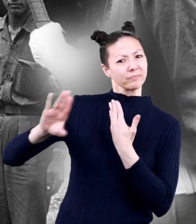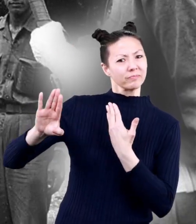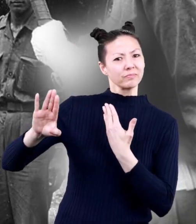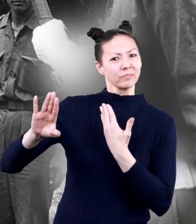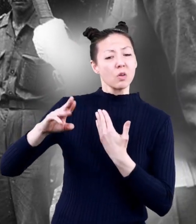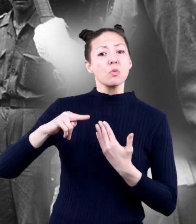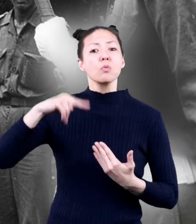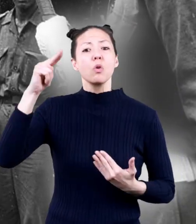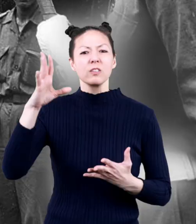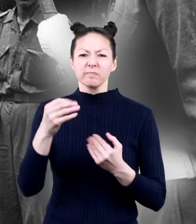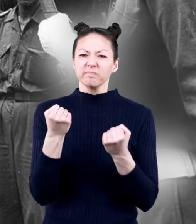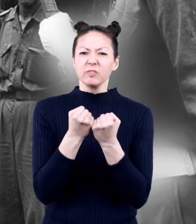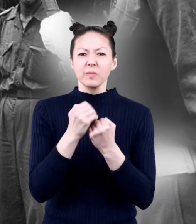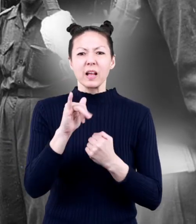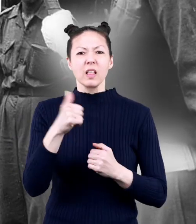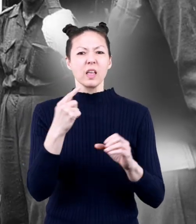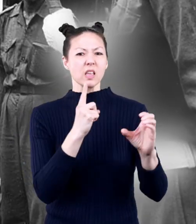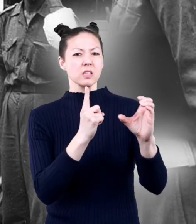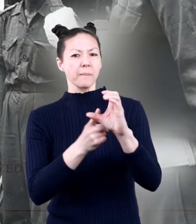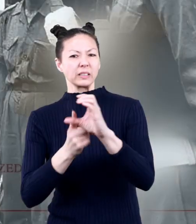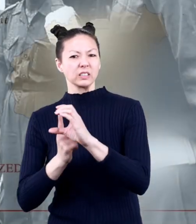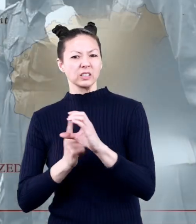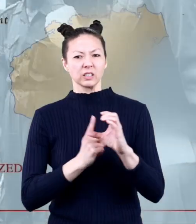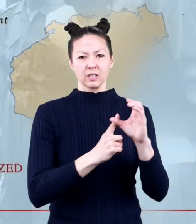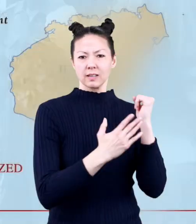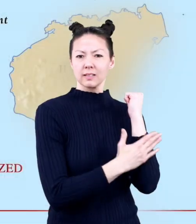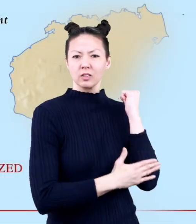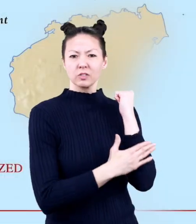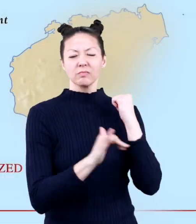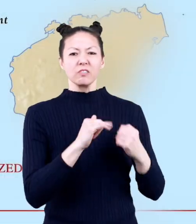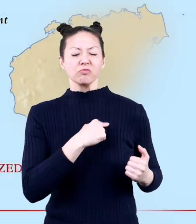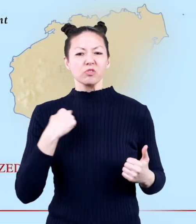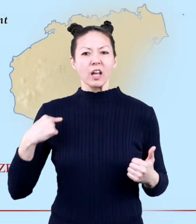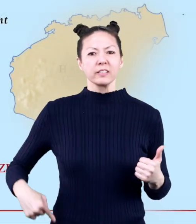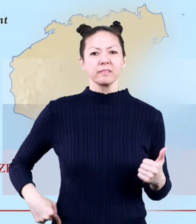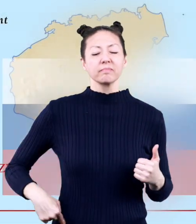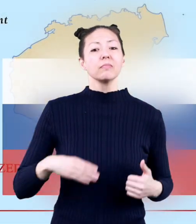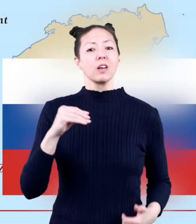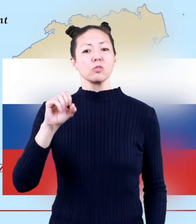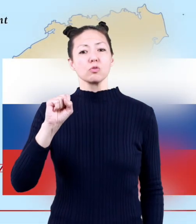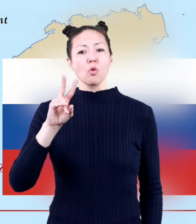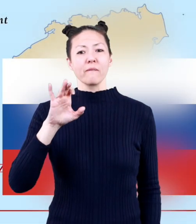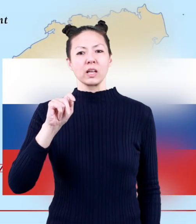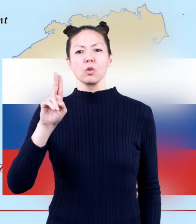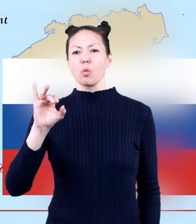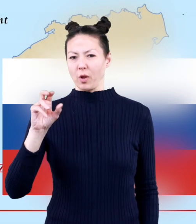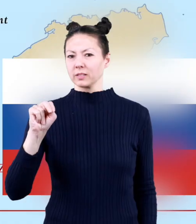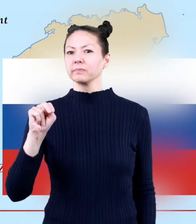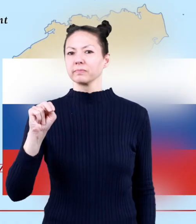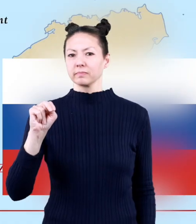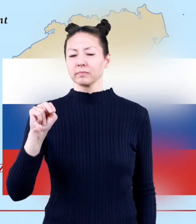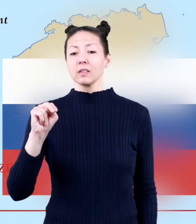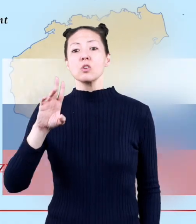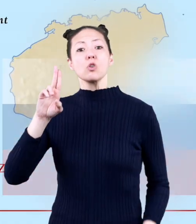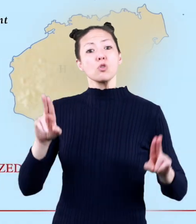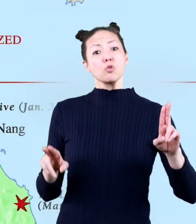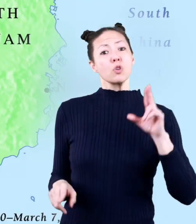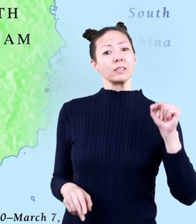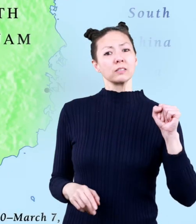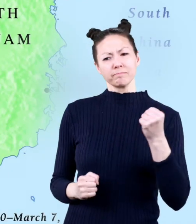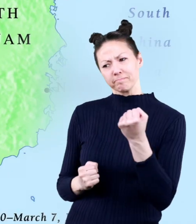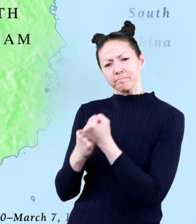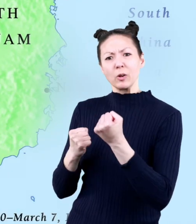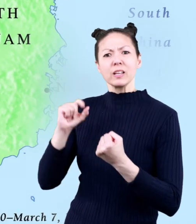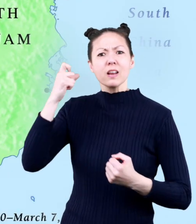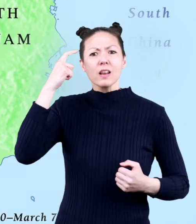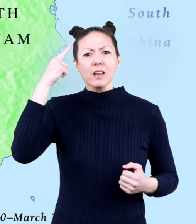of the North. The North was supported by other communist countries, such as China and the Soviet Union,